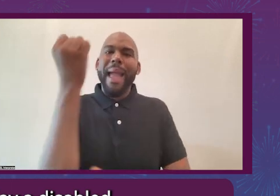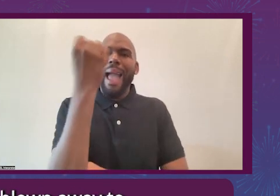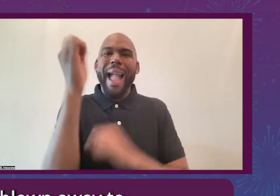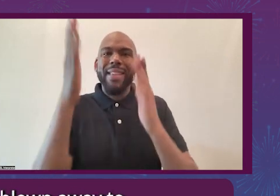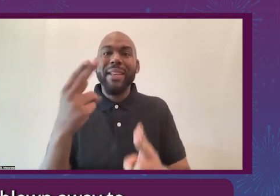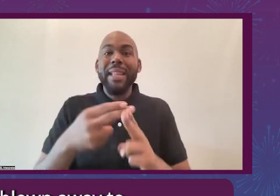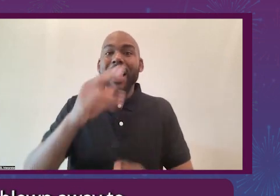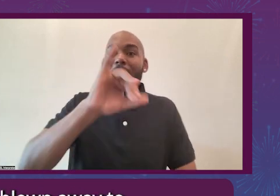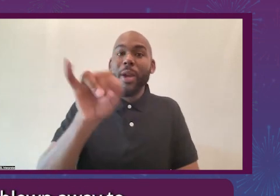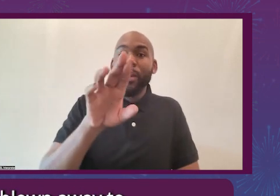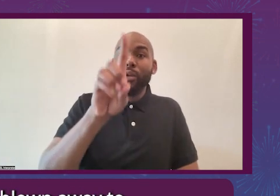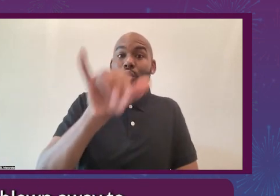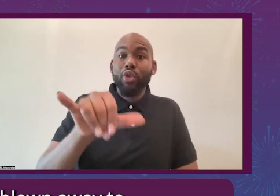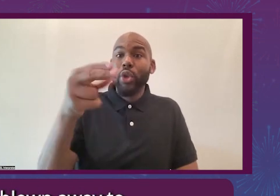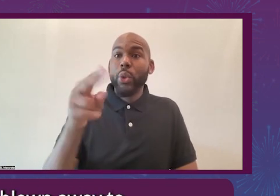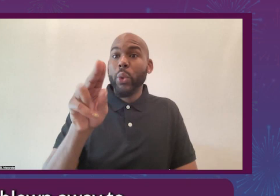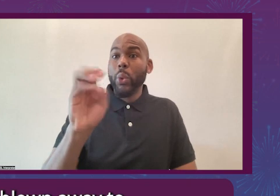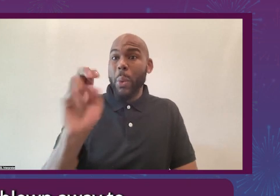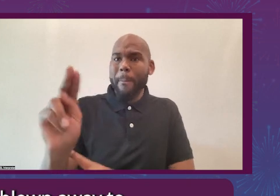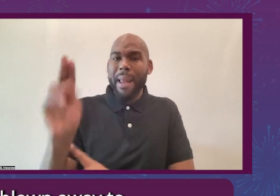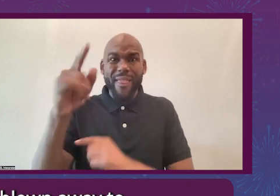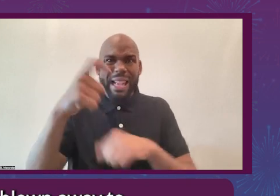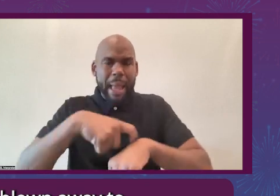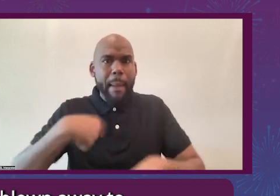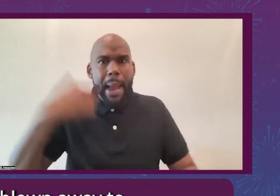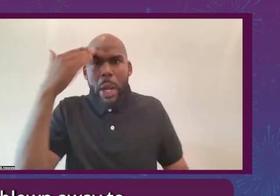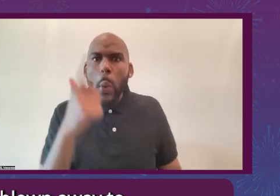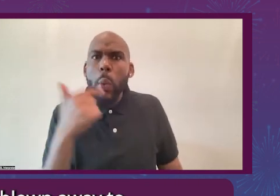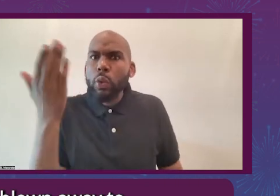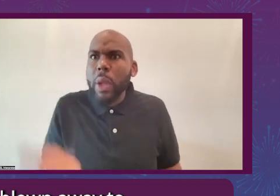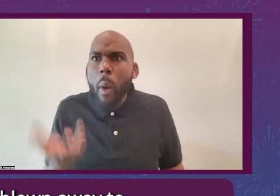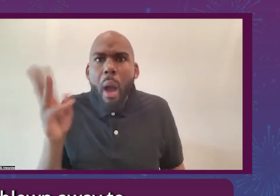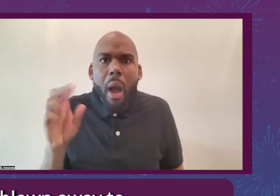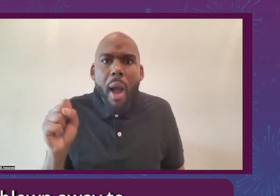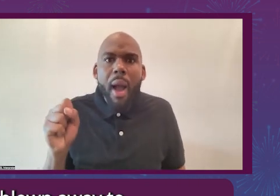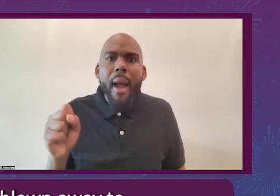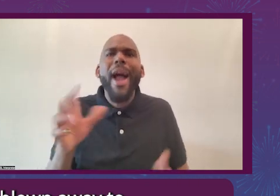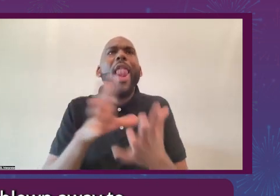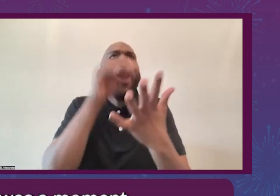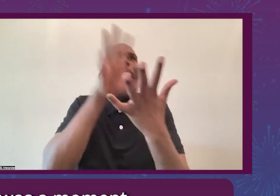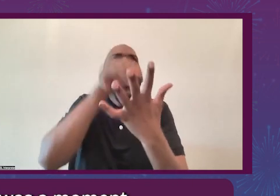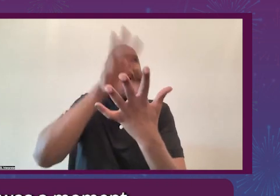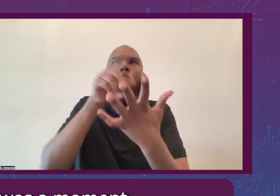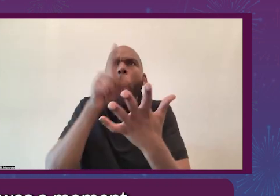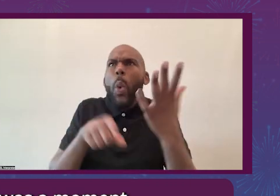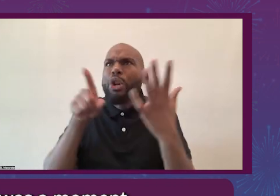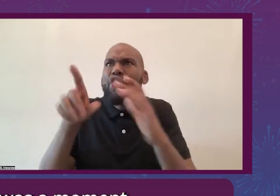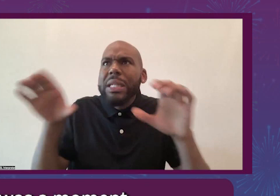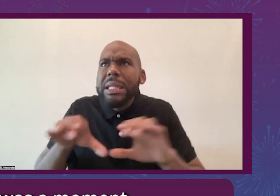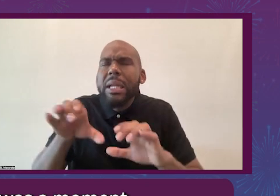I didn't know who Judy was at the time. I was blown away to find out what she had done, who she was, and what she